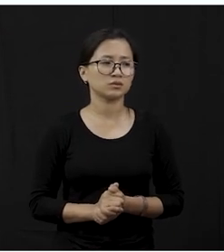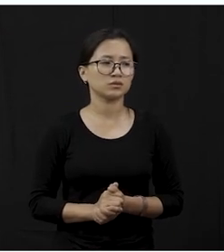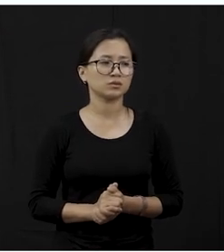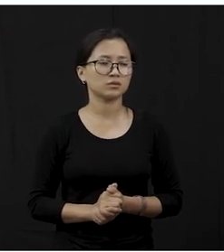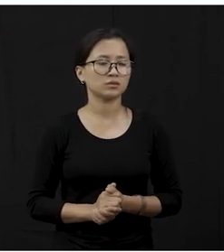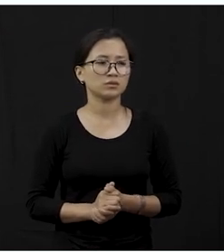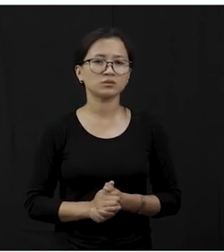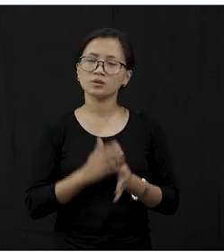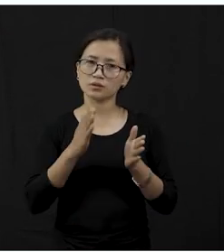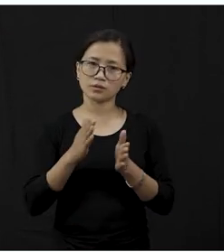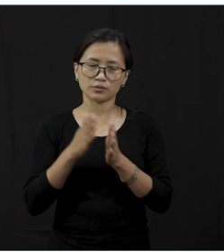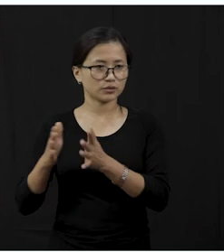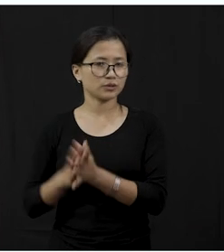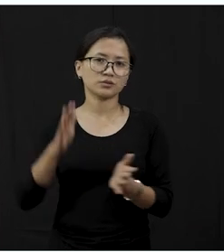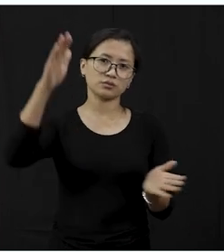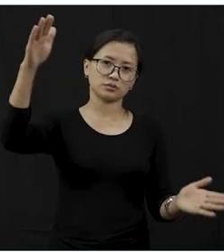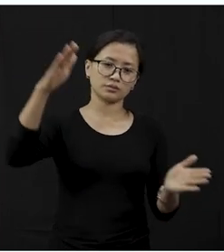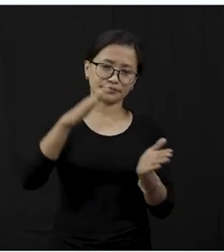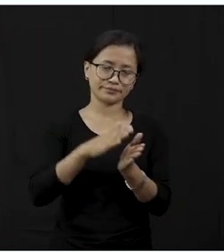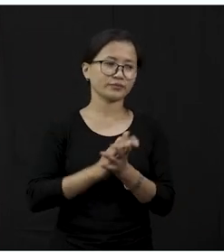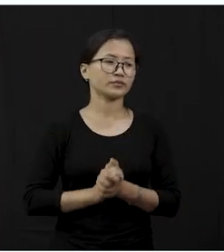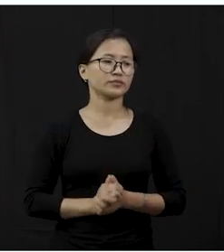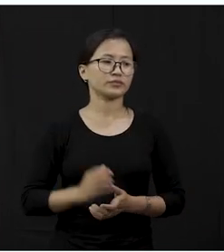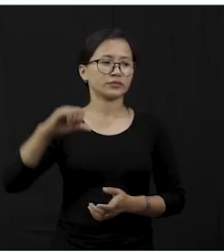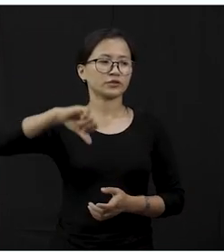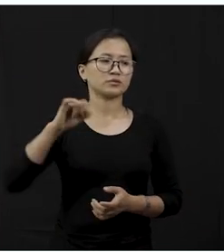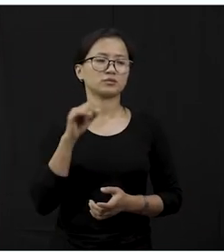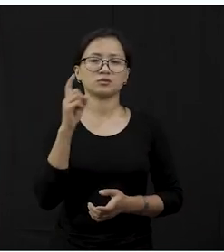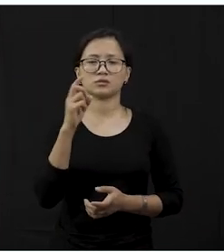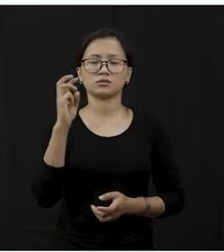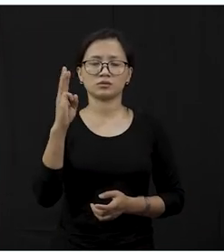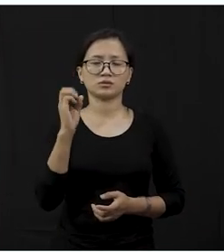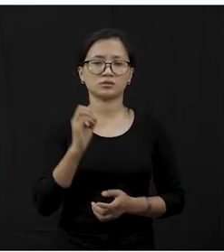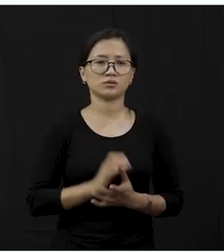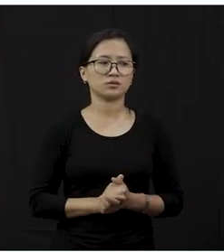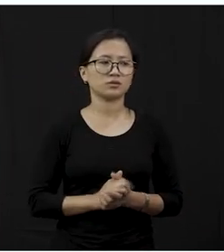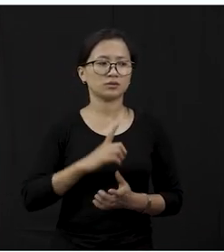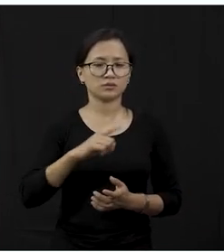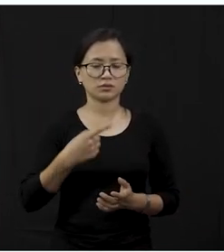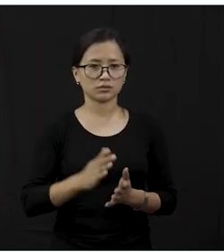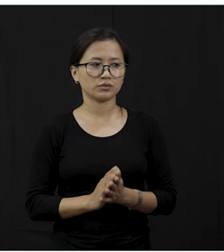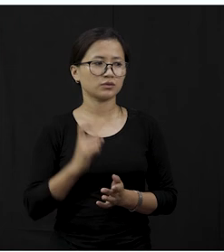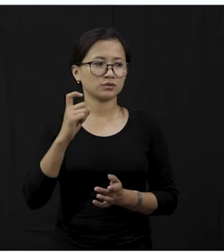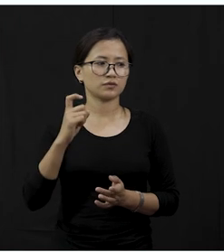10,273, 96,130, 79,025, 4,631. So we will arrange in the descending order. You have 96,130. Next, you